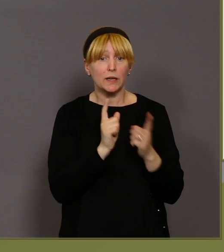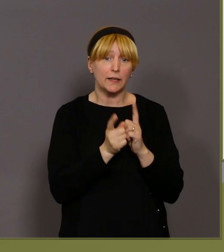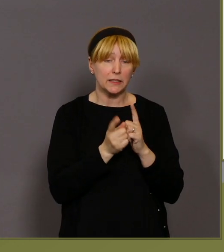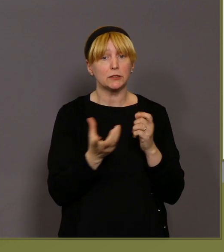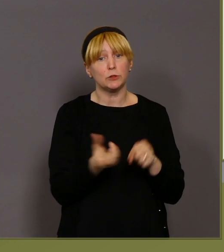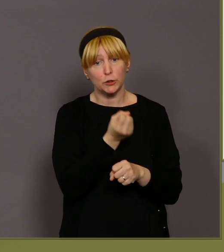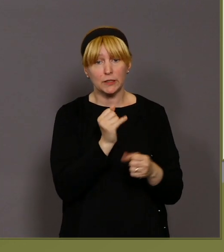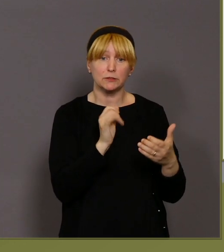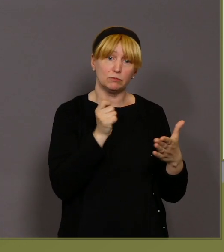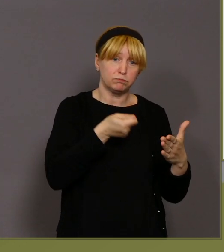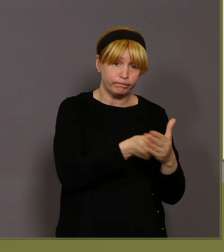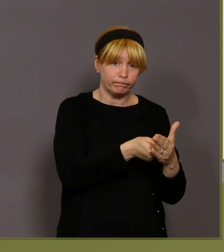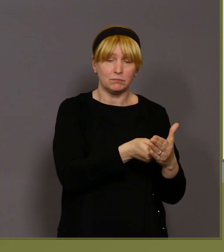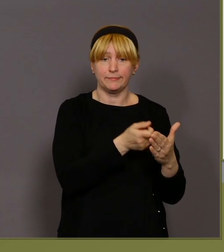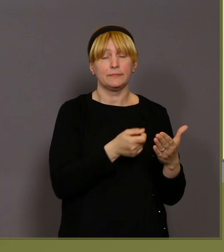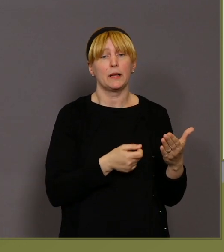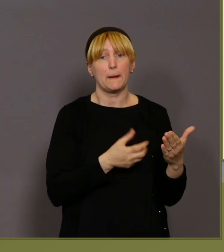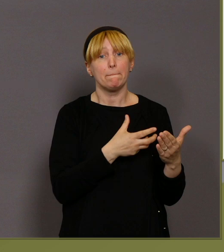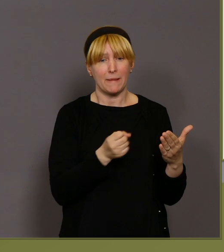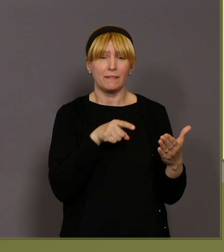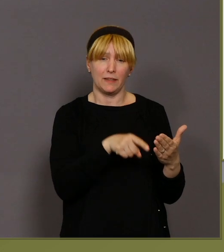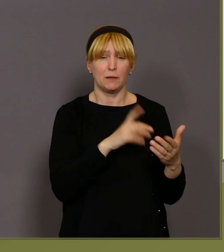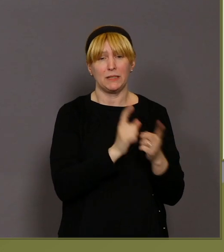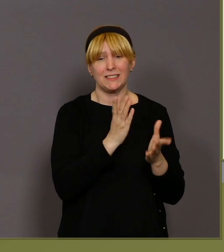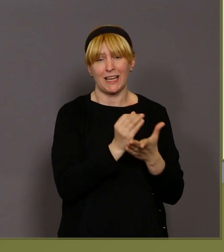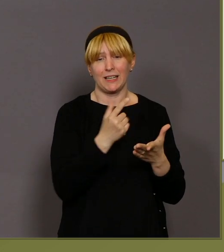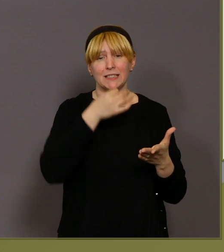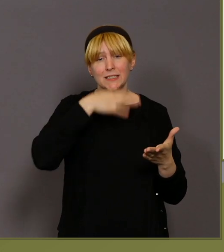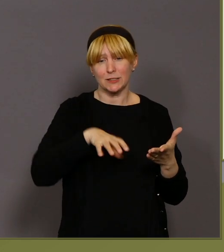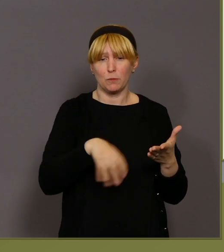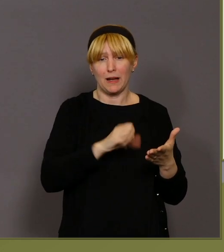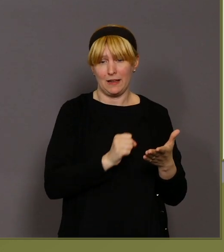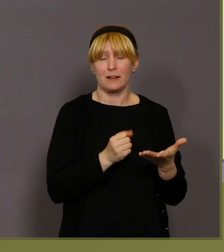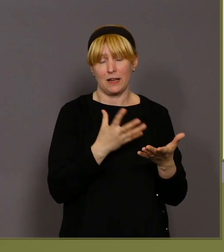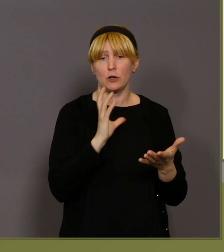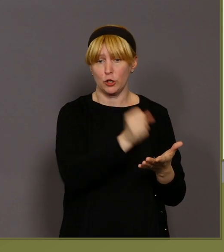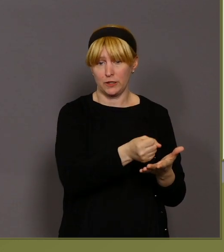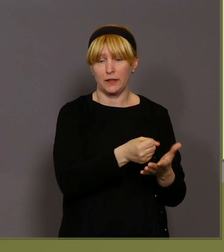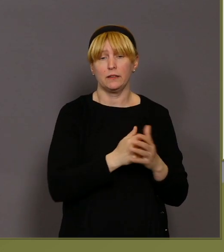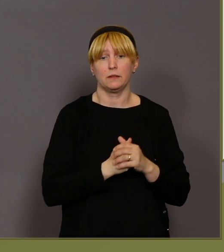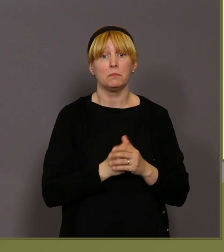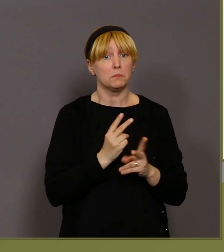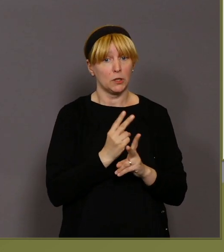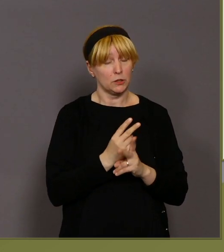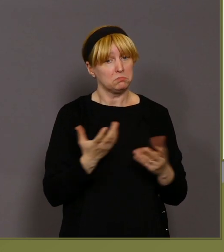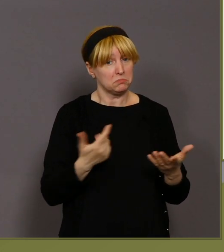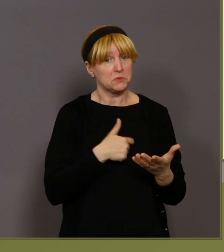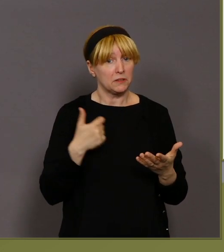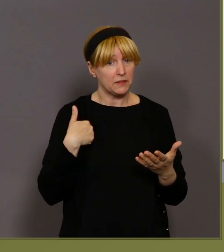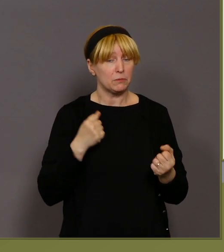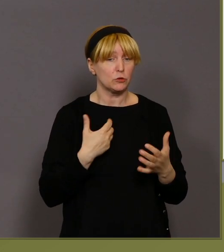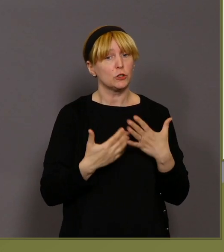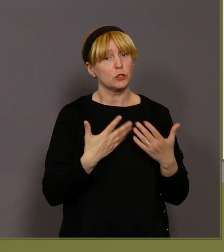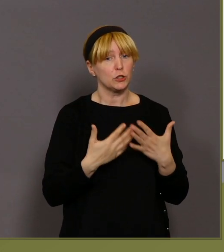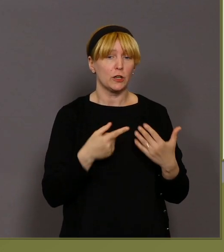mostly not. And it would also be a security risk. So we need to make these systems